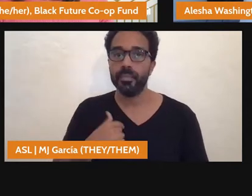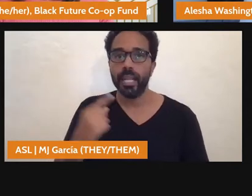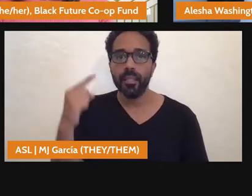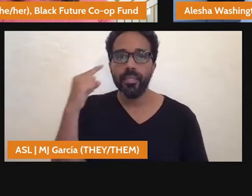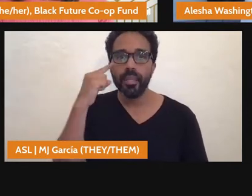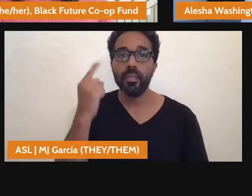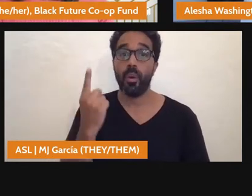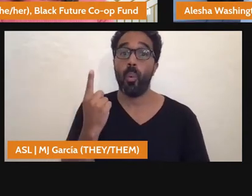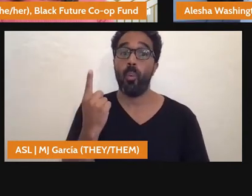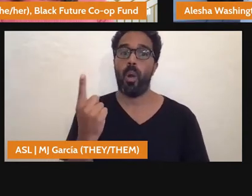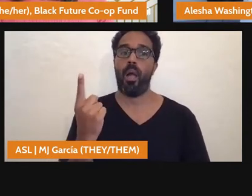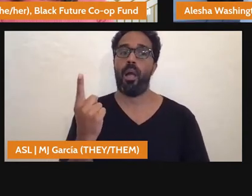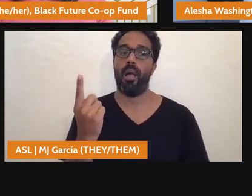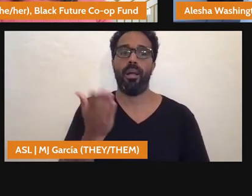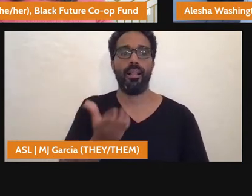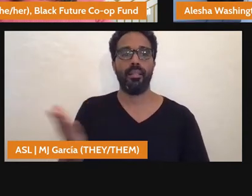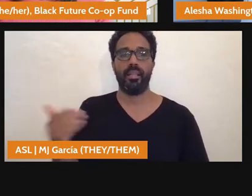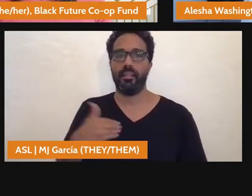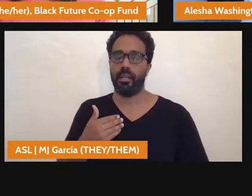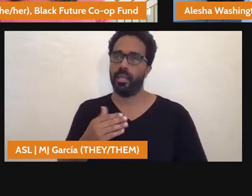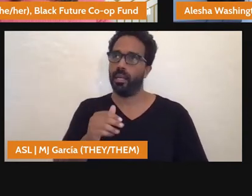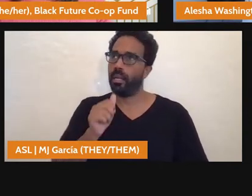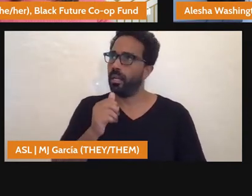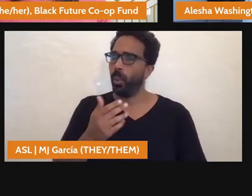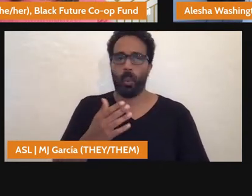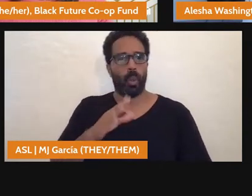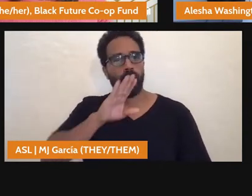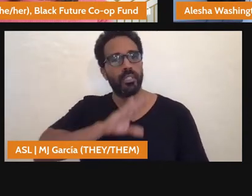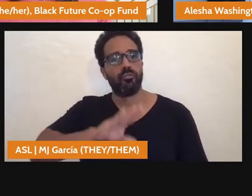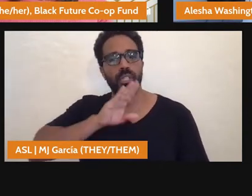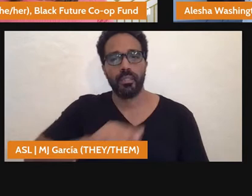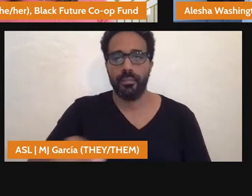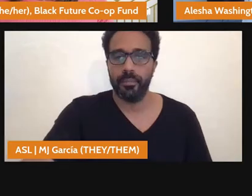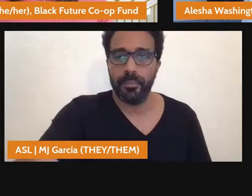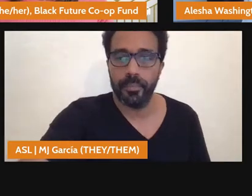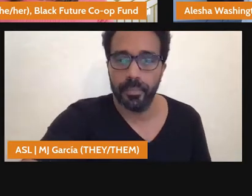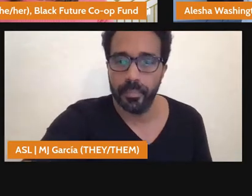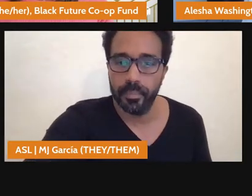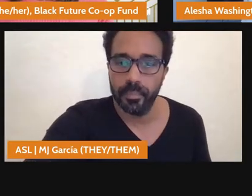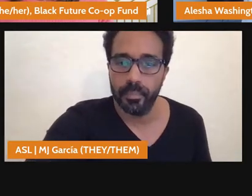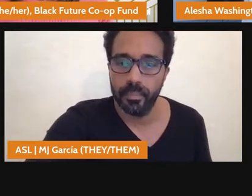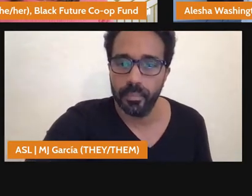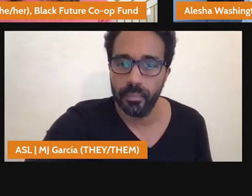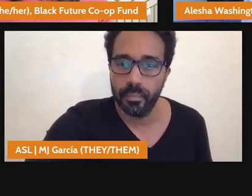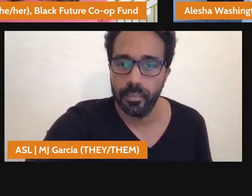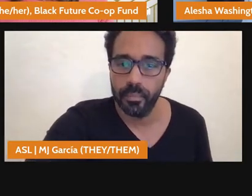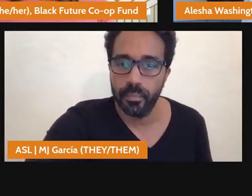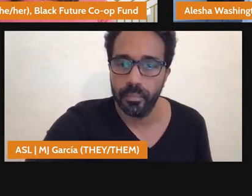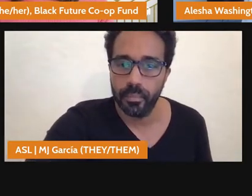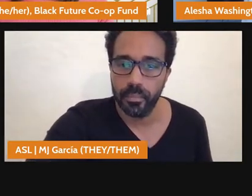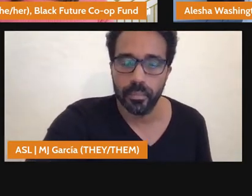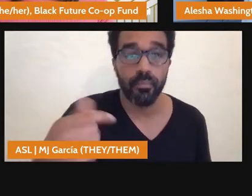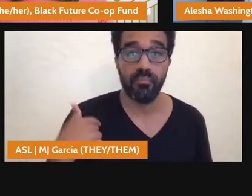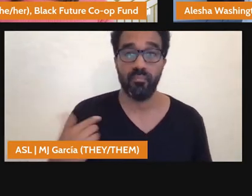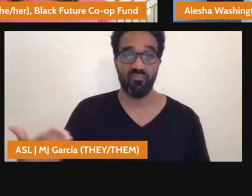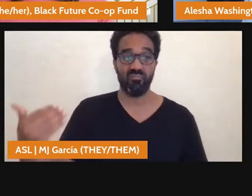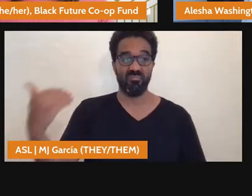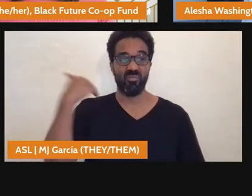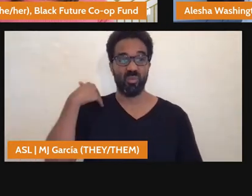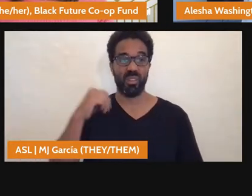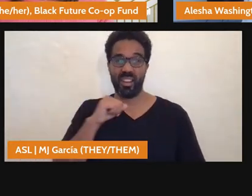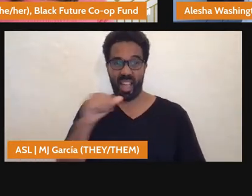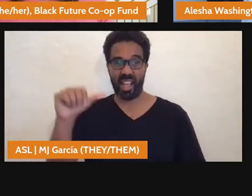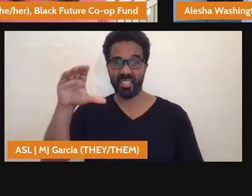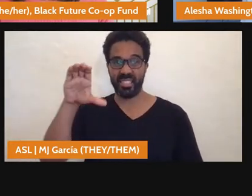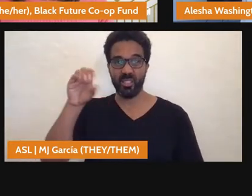one of the things that frustrated me when I used to be on the other side of that foundation power line was that so